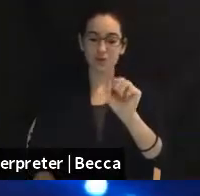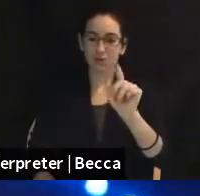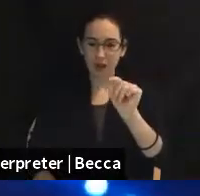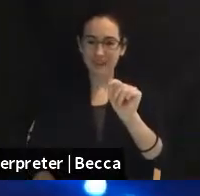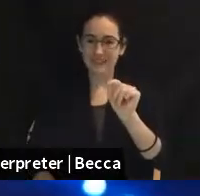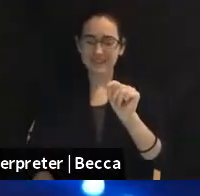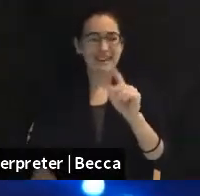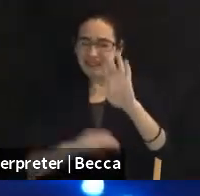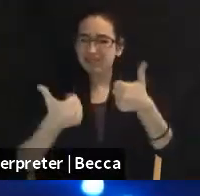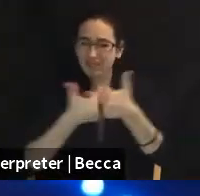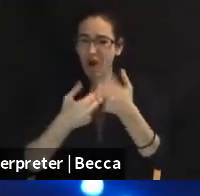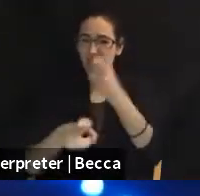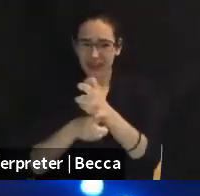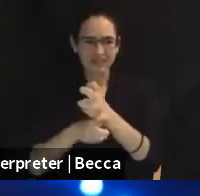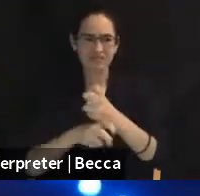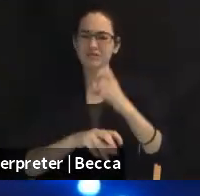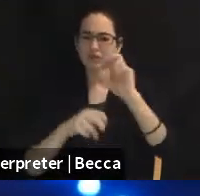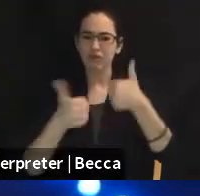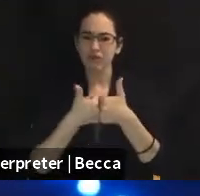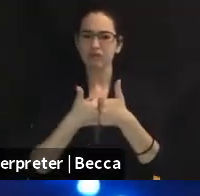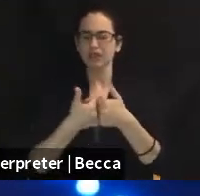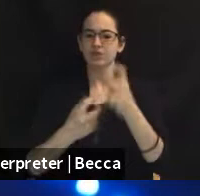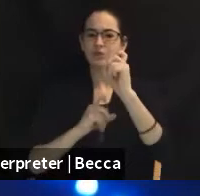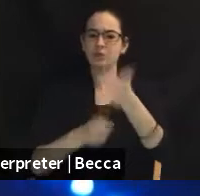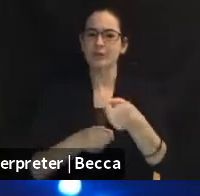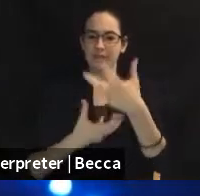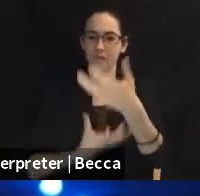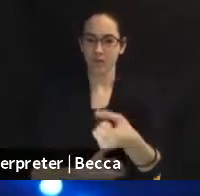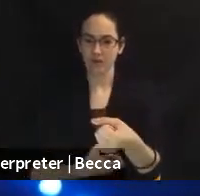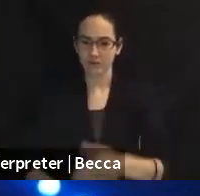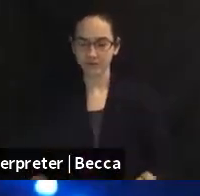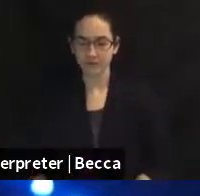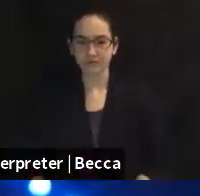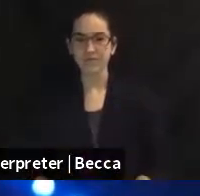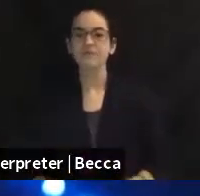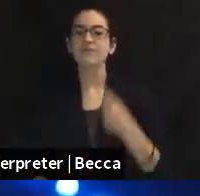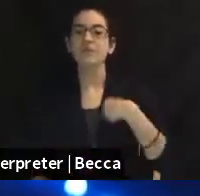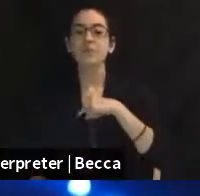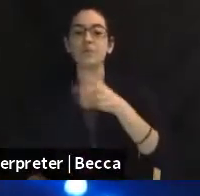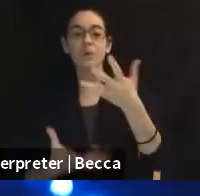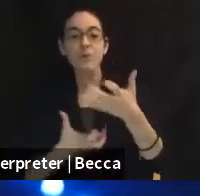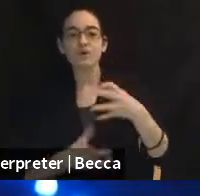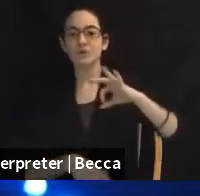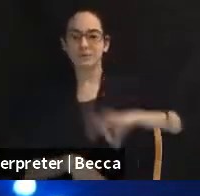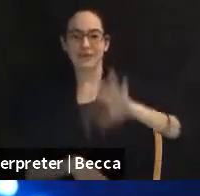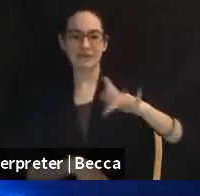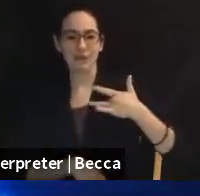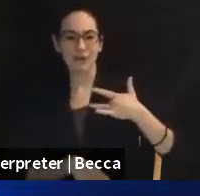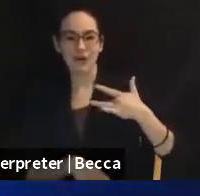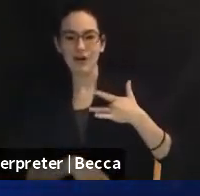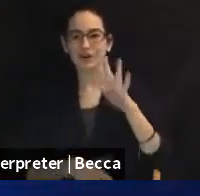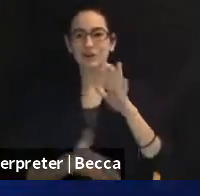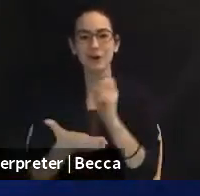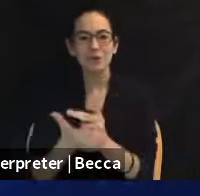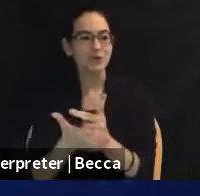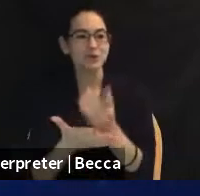hard to give trust. We with this word, we want to gain your heart. We want to get your approval. Somebody